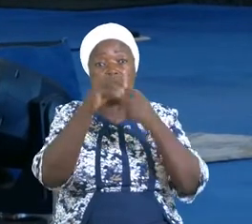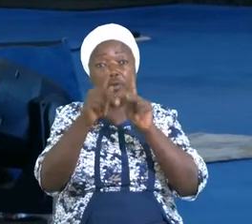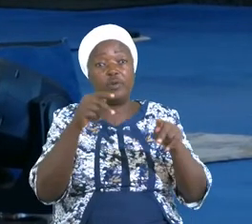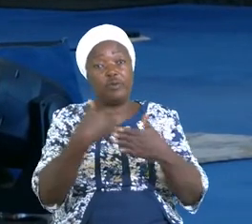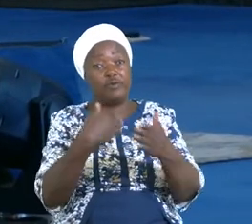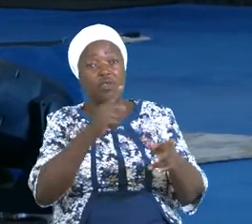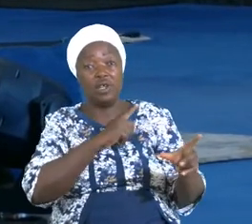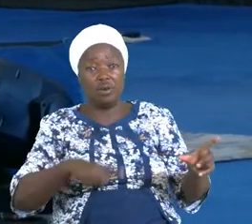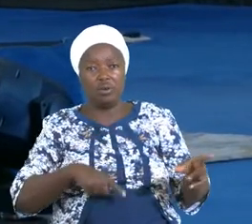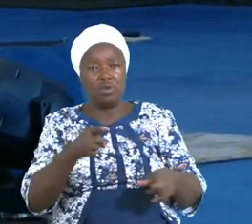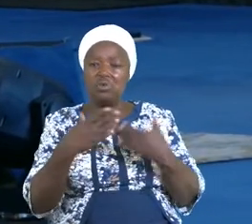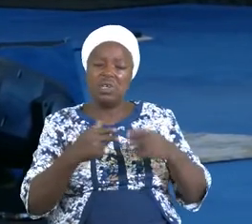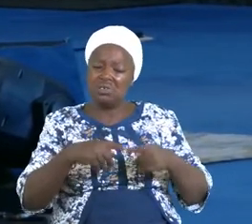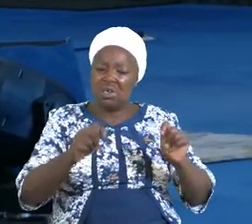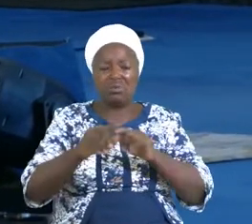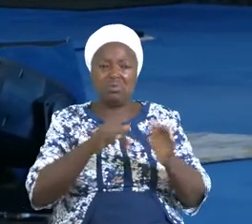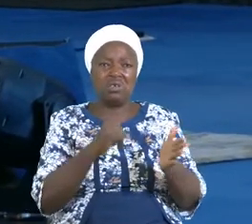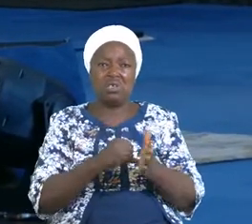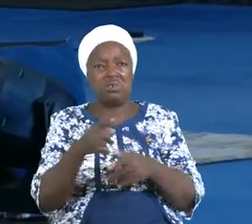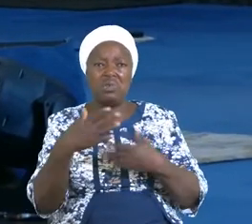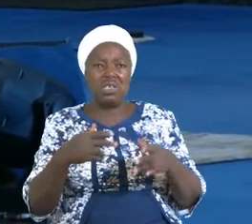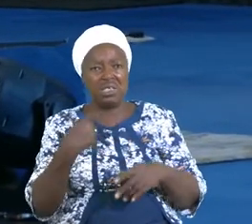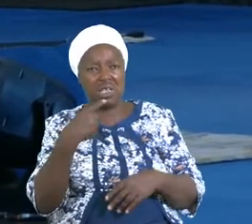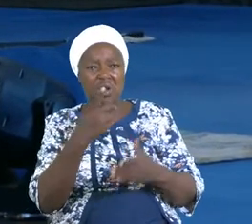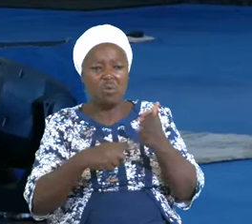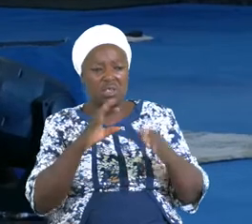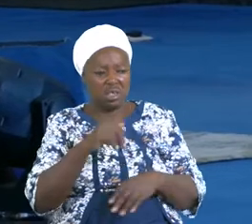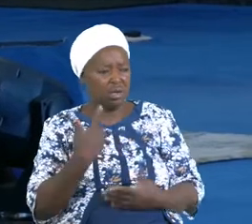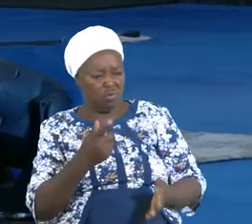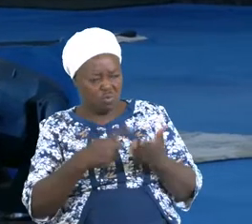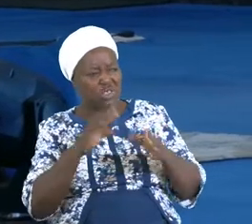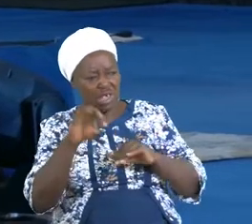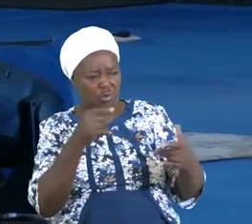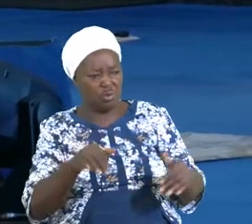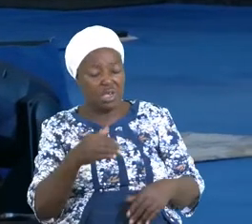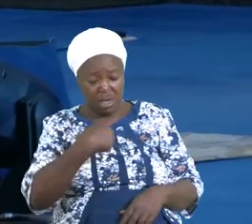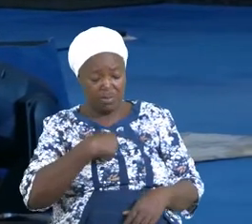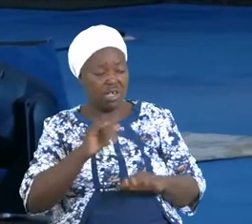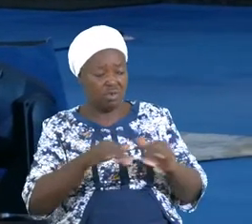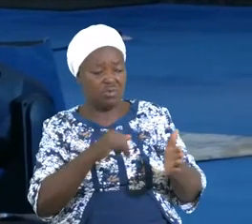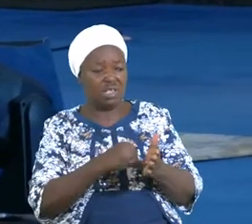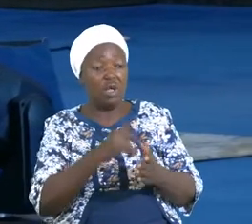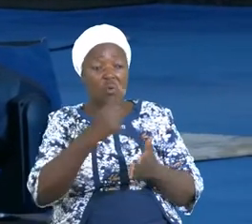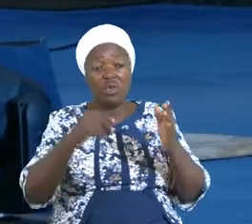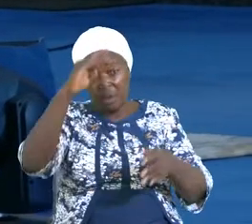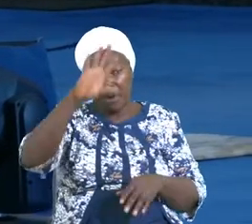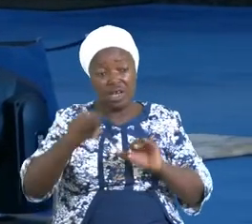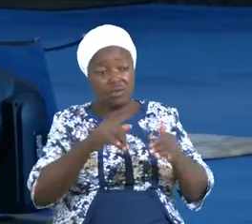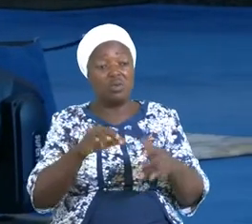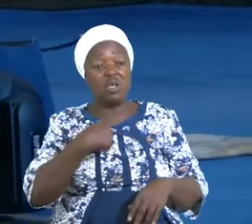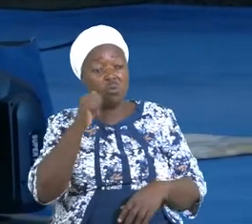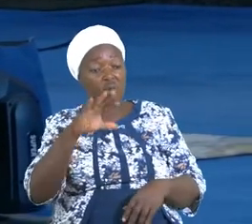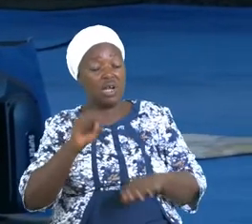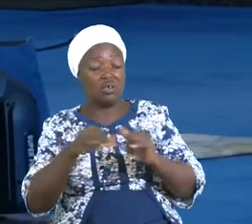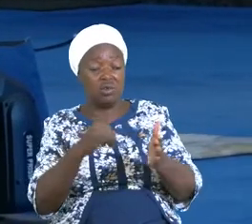do it. You might say, what he can do, B can do. What a man can do, a woman can do. You might try